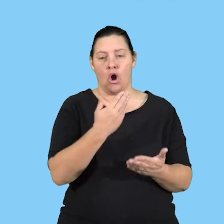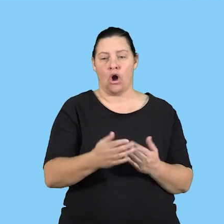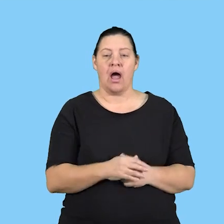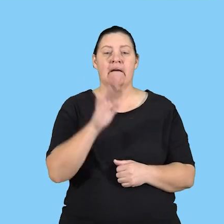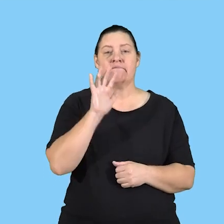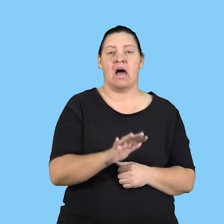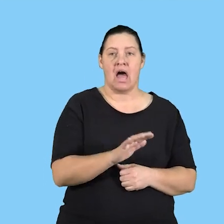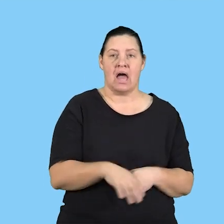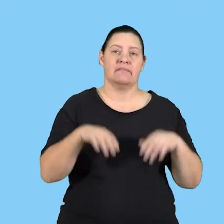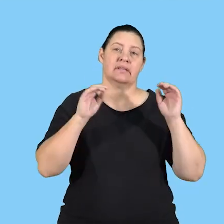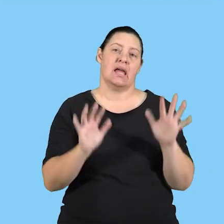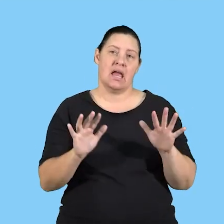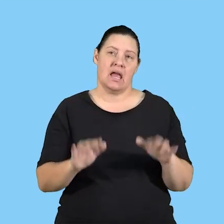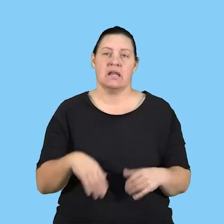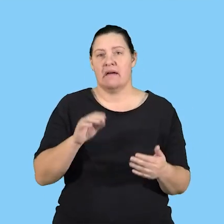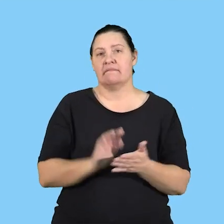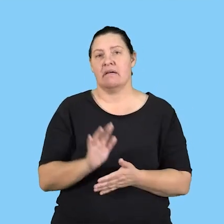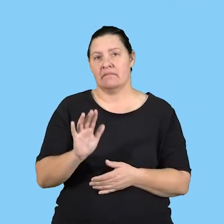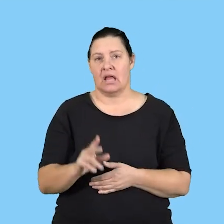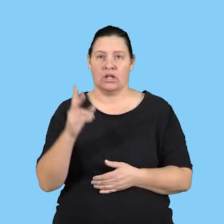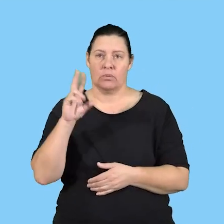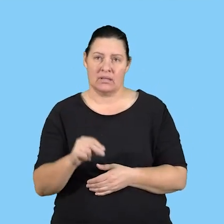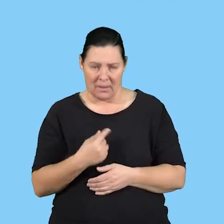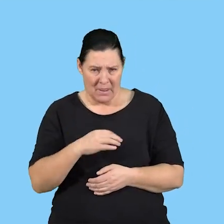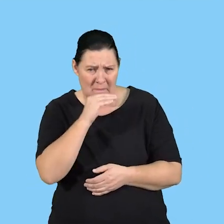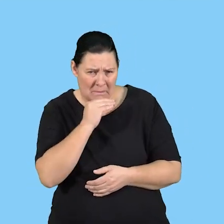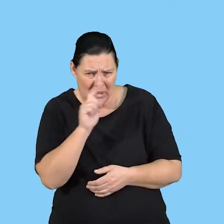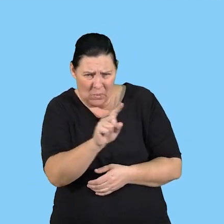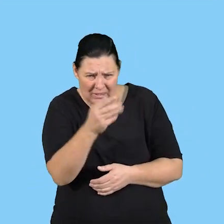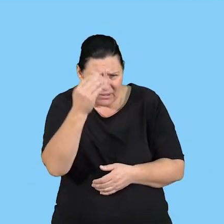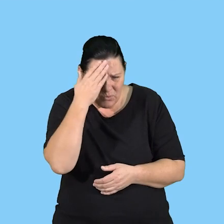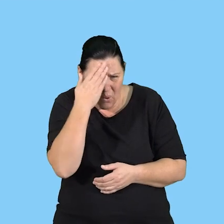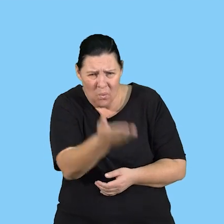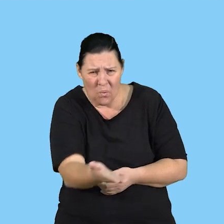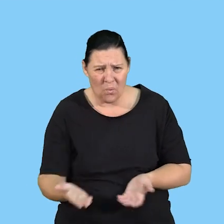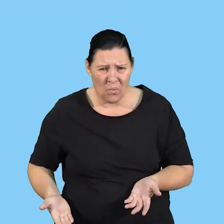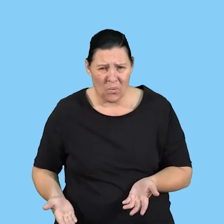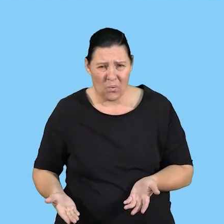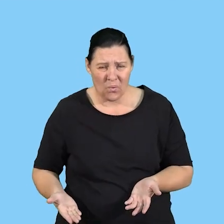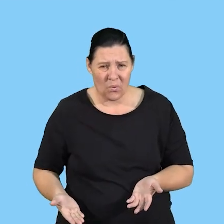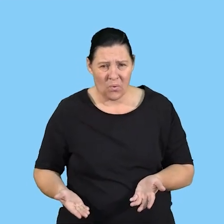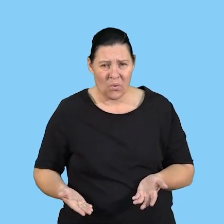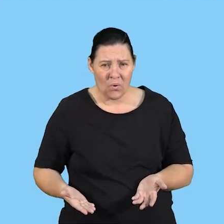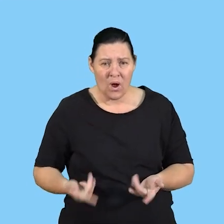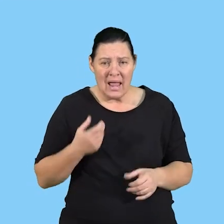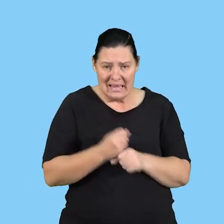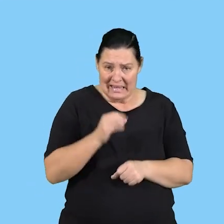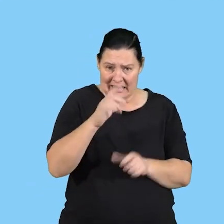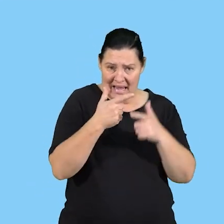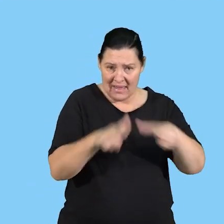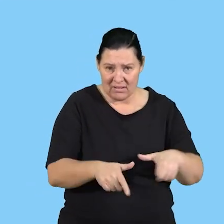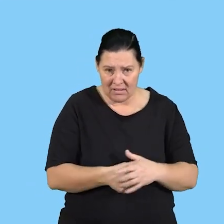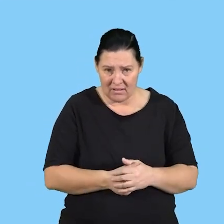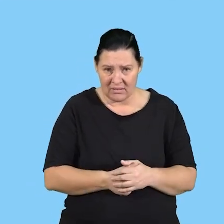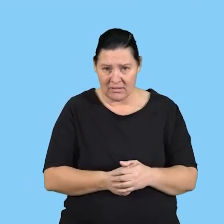that from Grade 1 already. Okay? So how has that counting been advanced? Could they at Grade 3